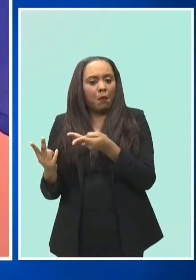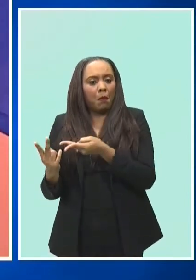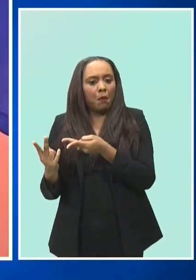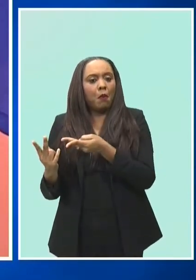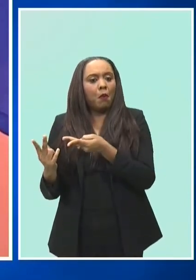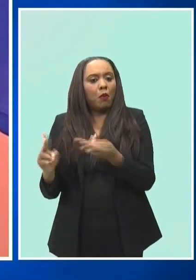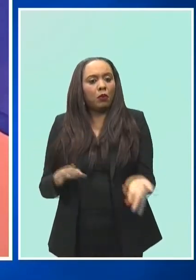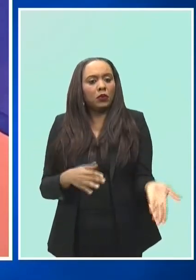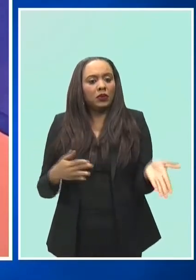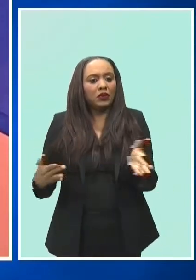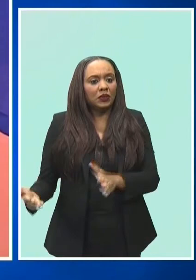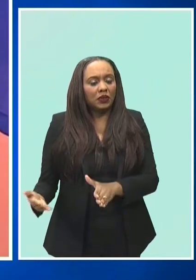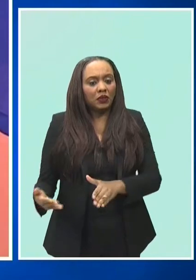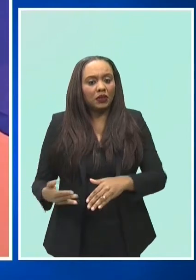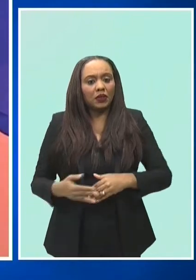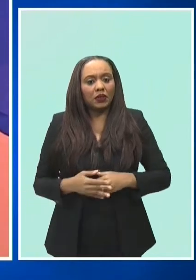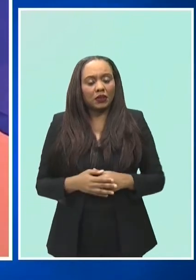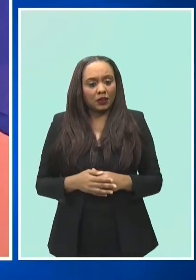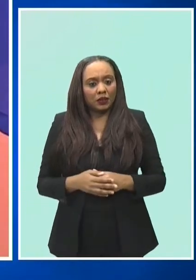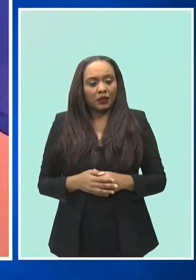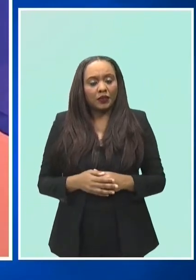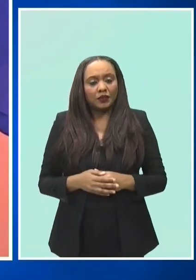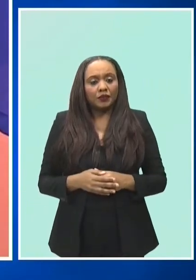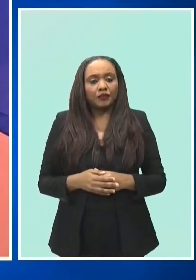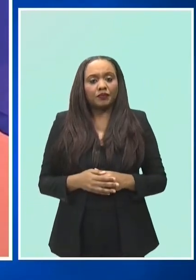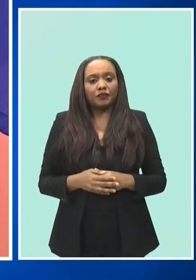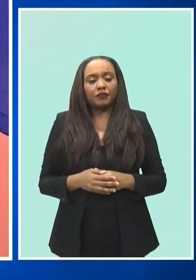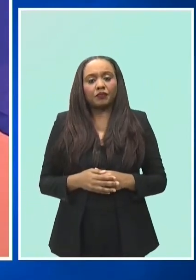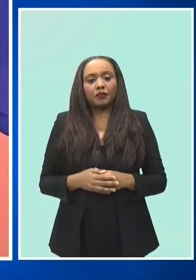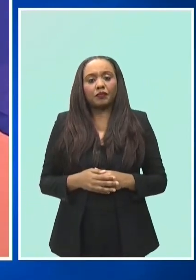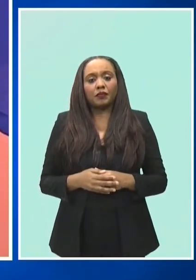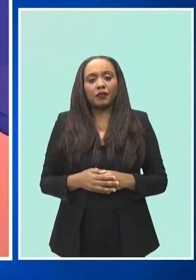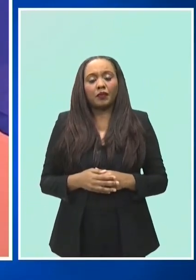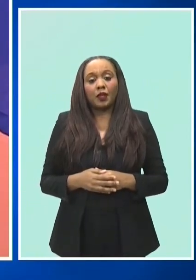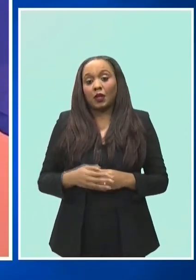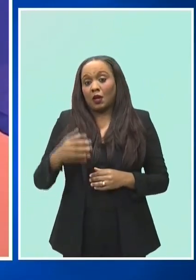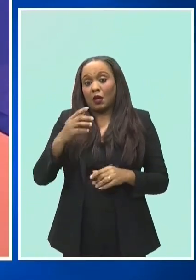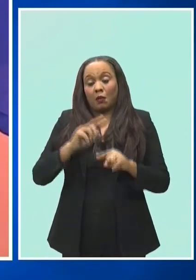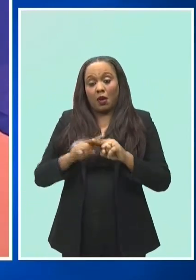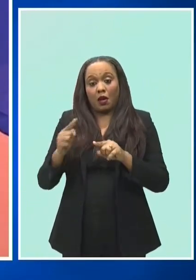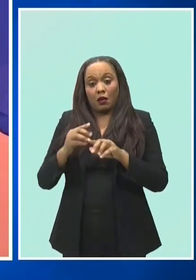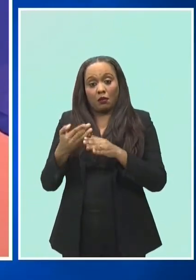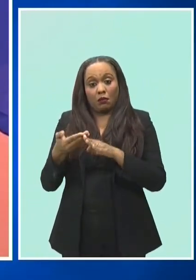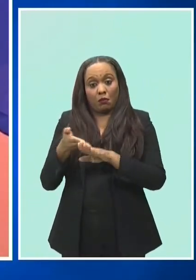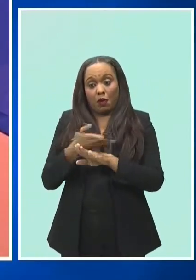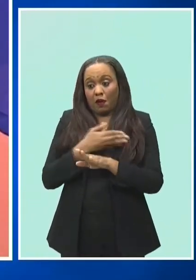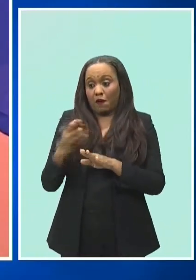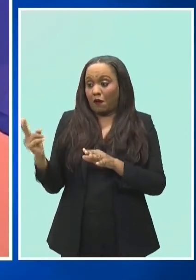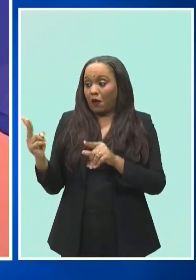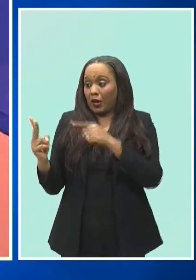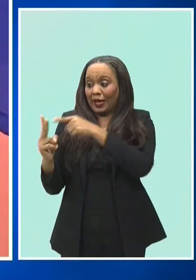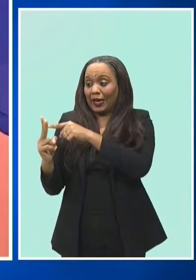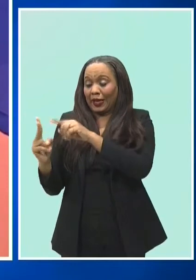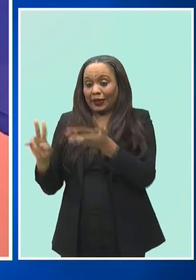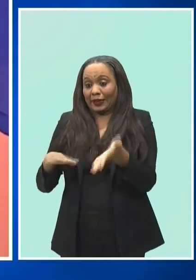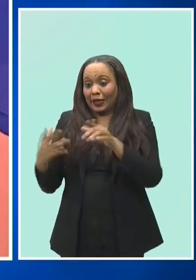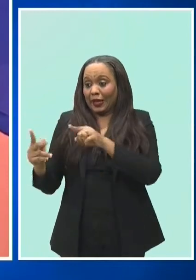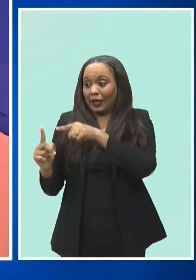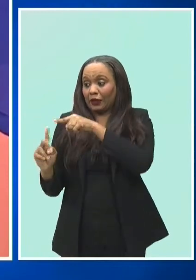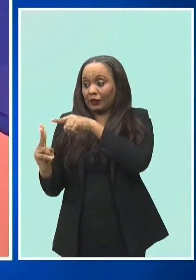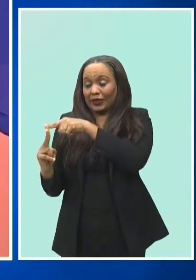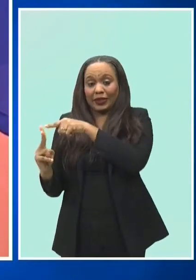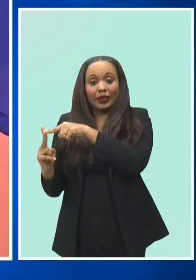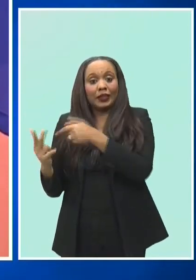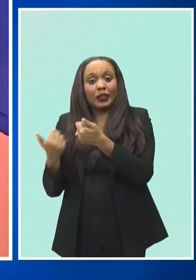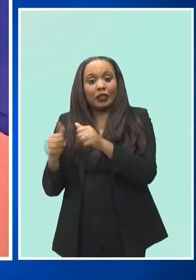and he too, in an attempt to escape from the area after he was fired upon,